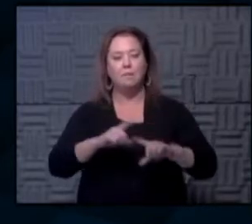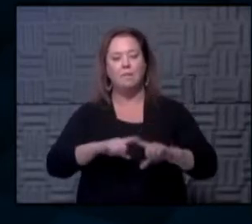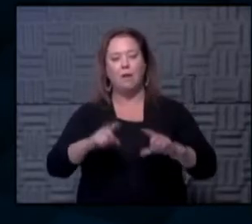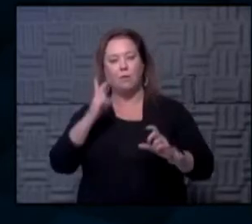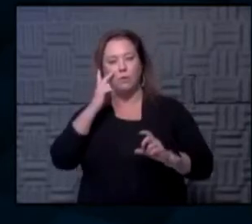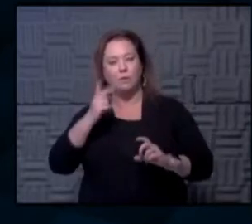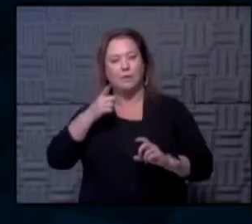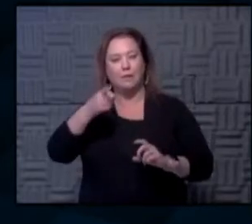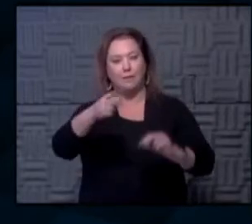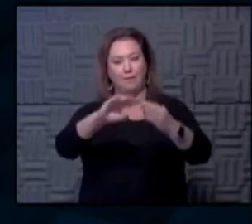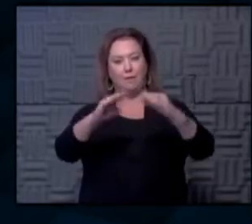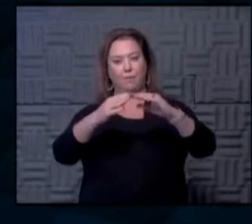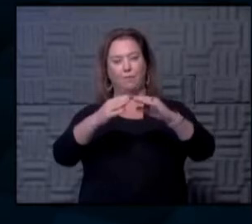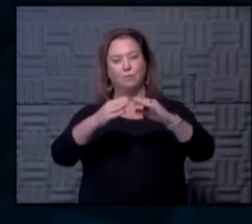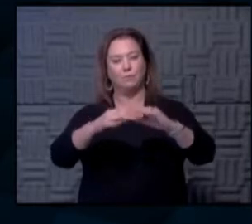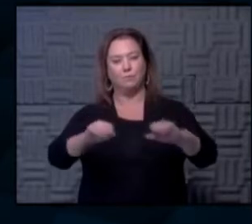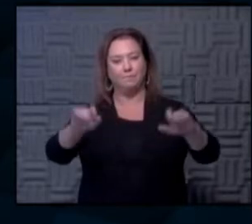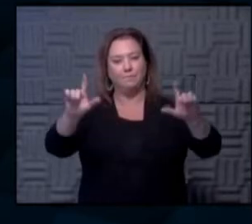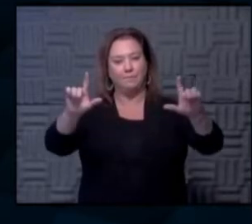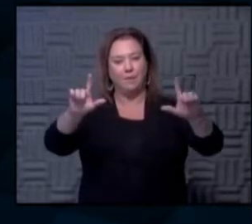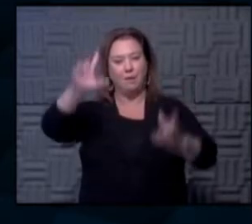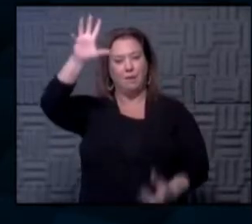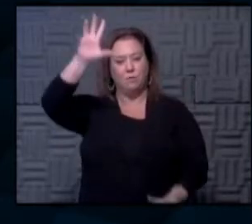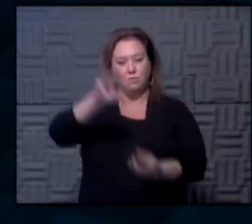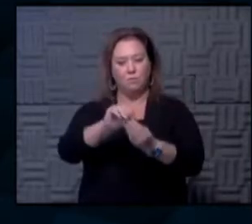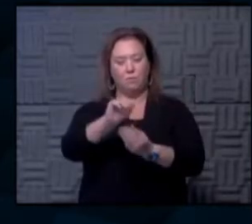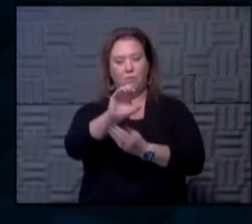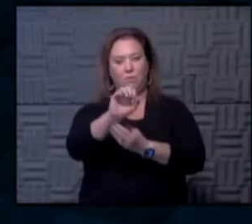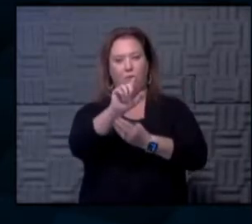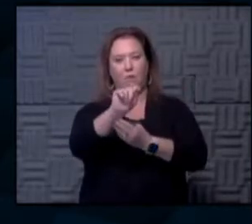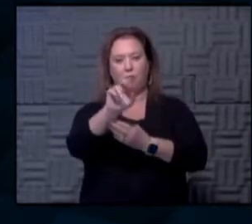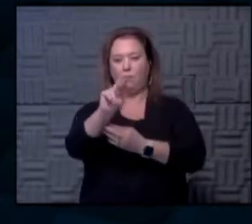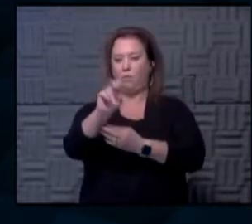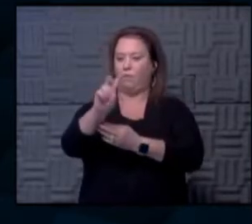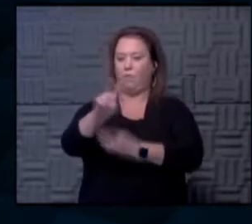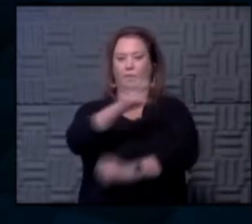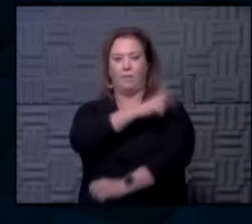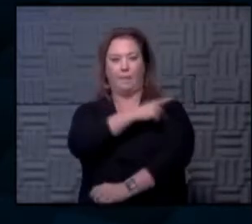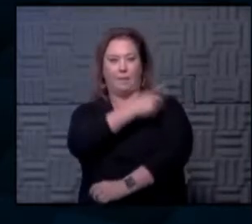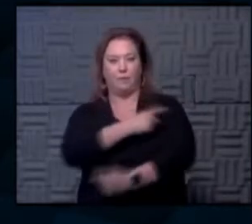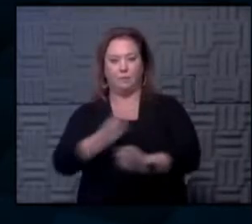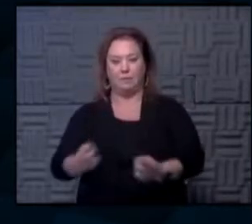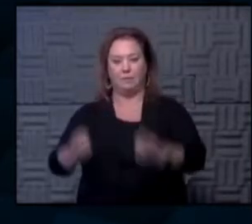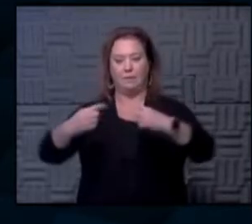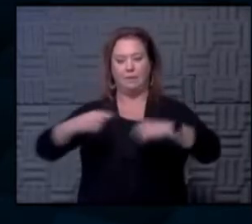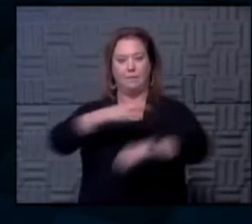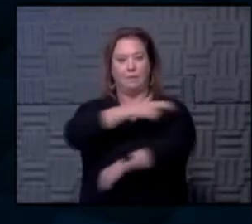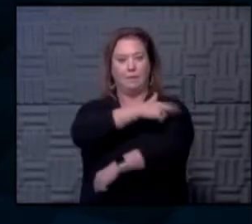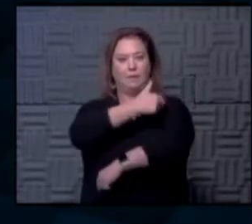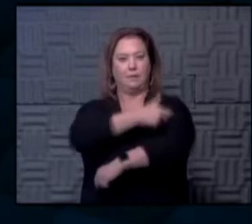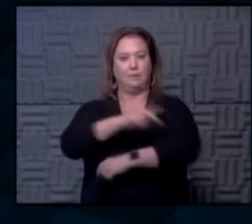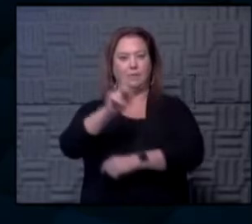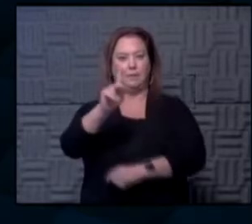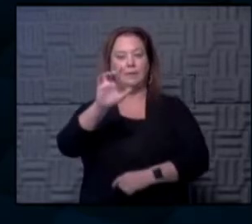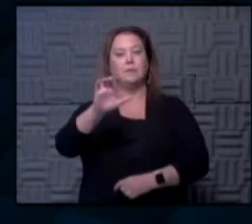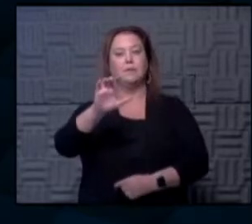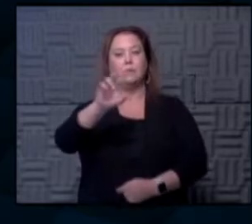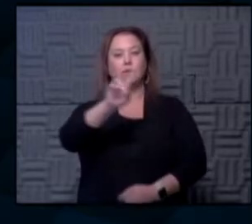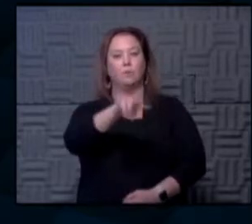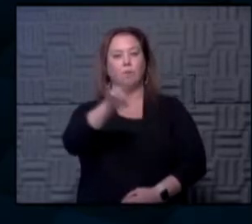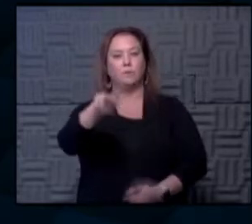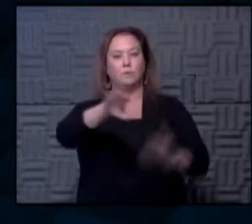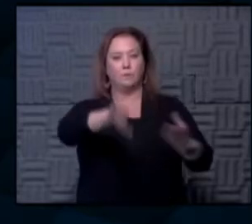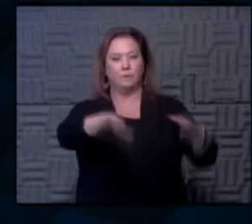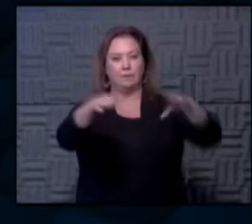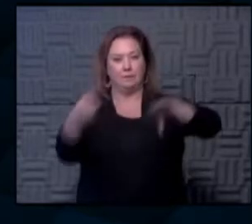here are some statistics for you, the numbers. So total for October and November, for those patients that were admitted to our hospital here in Kansas City, we've had 22